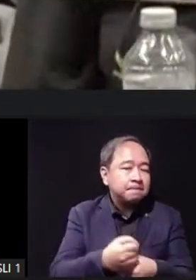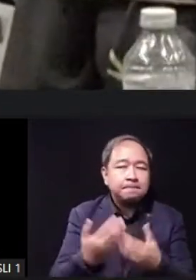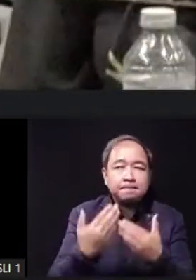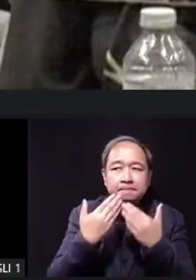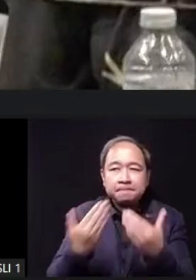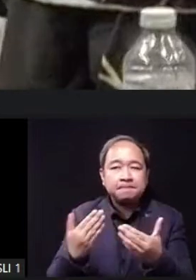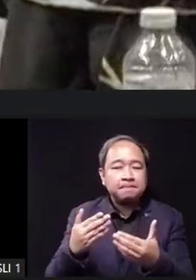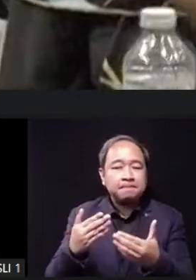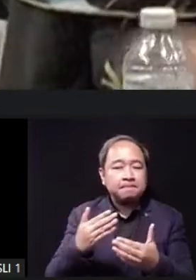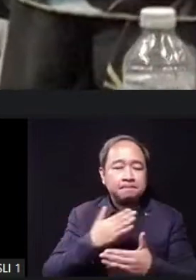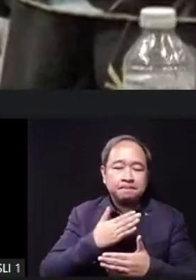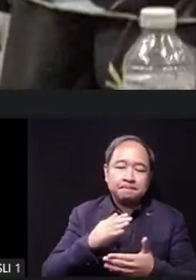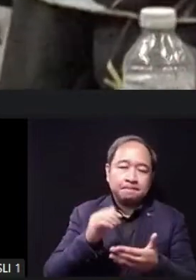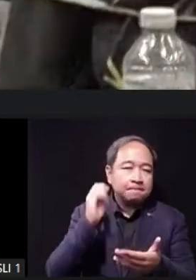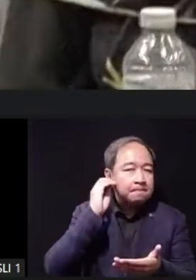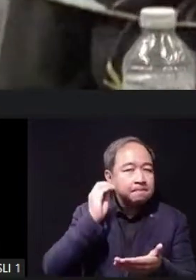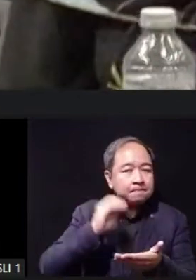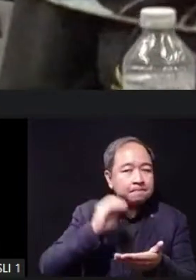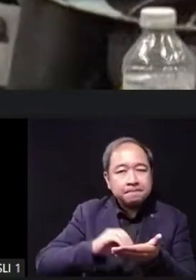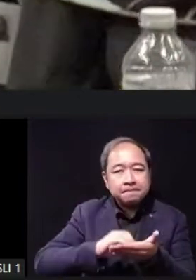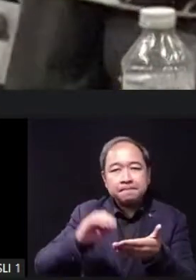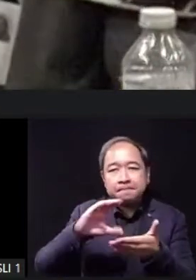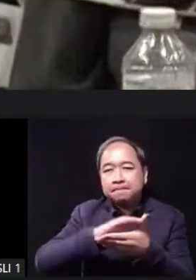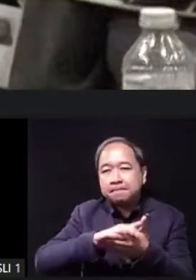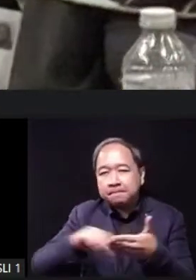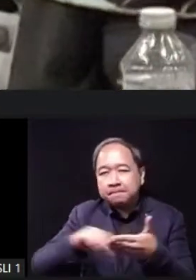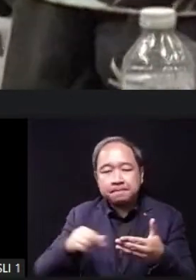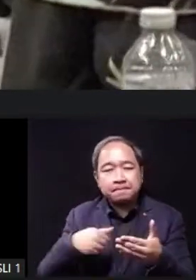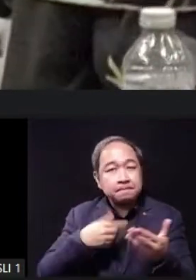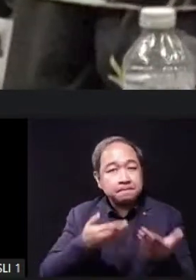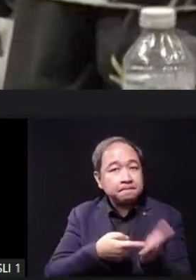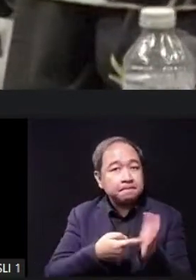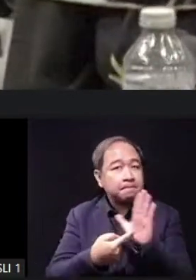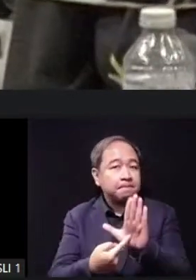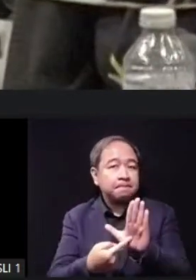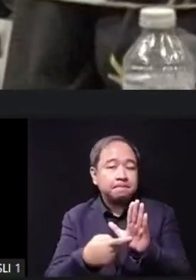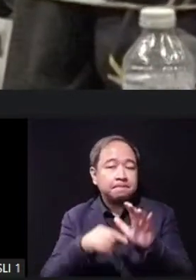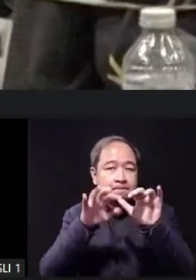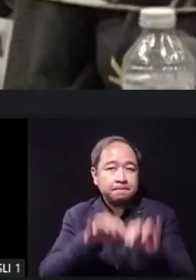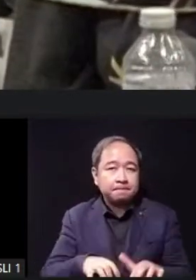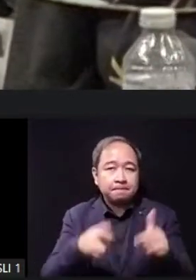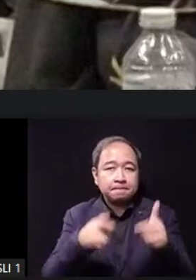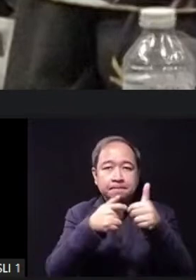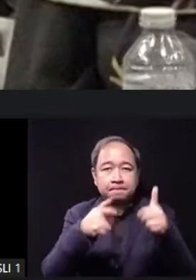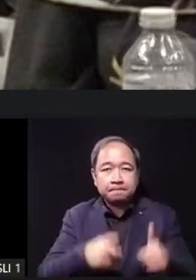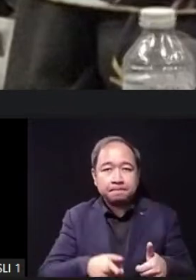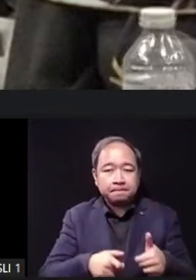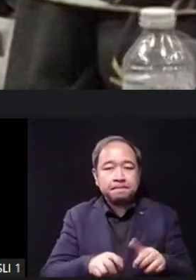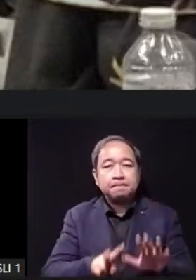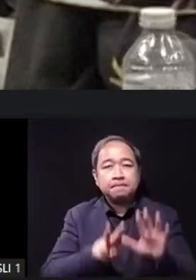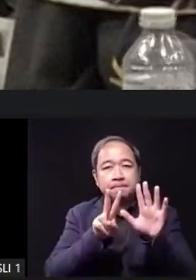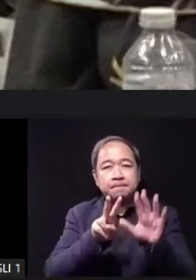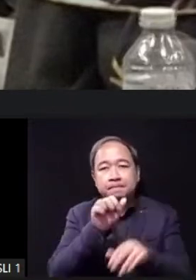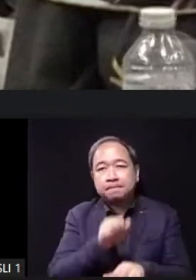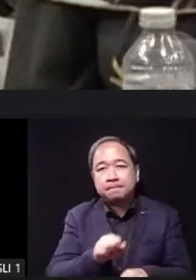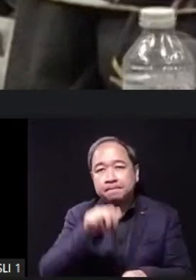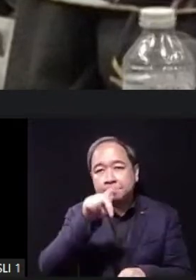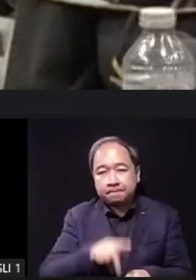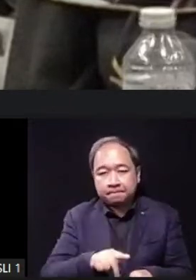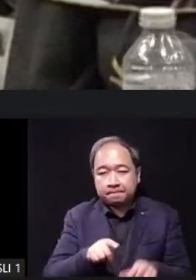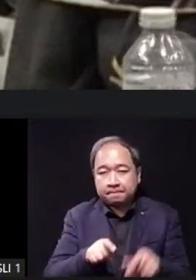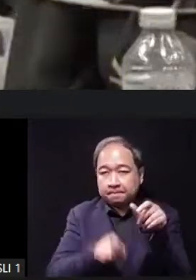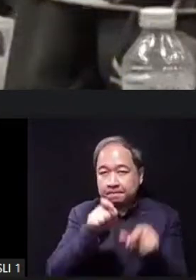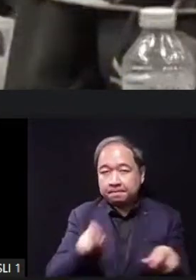to the Secretariat of ESCAP for presenting the draft report of the 7th Asian and Pacific Population Conference,